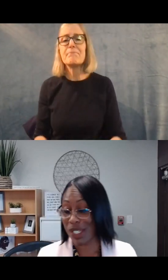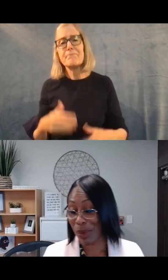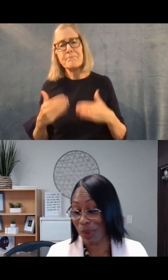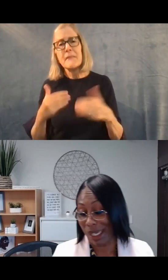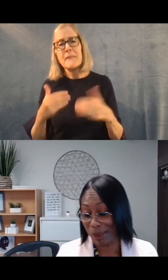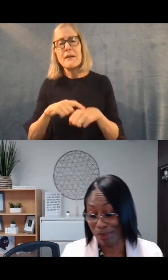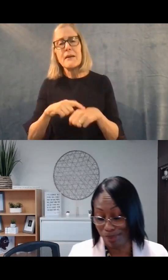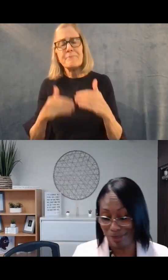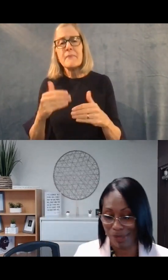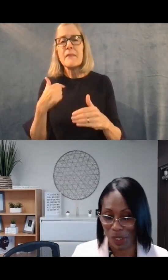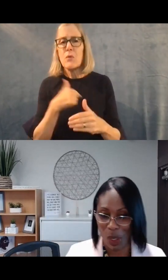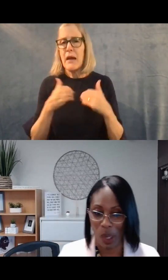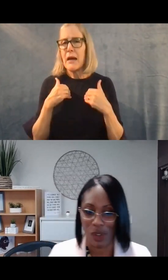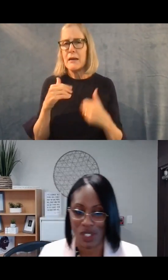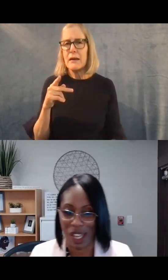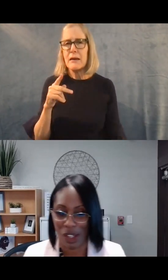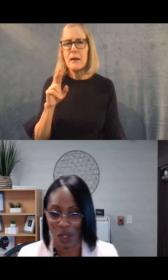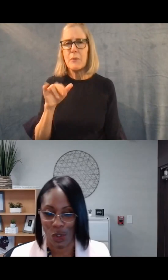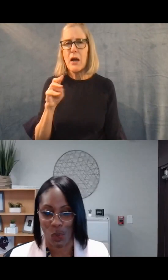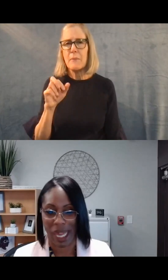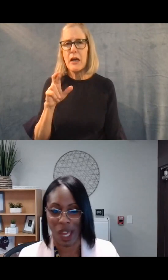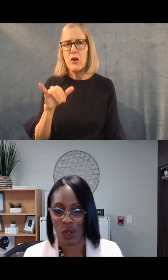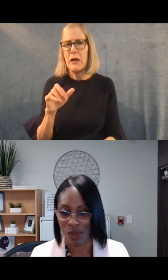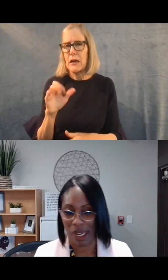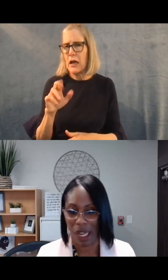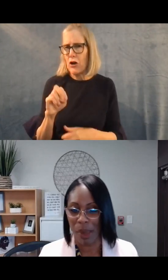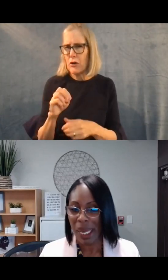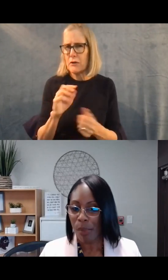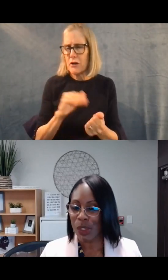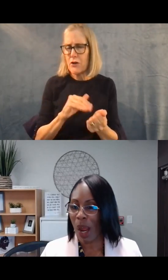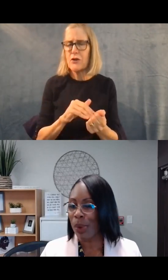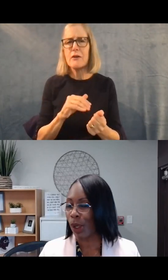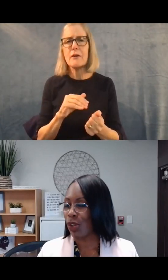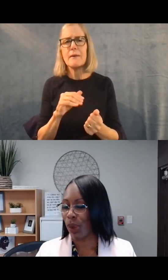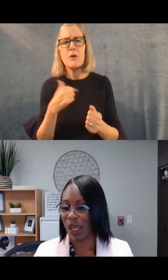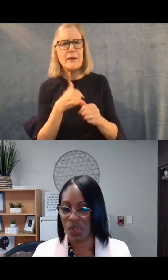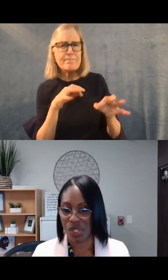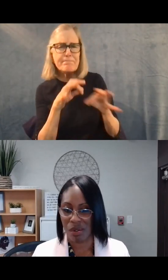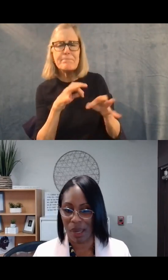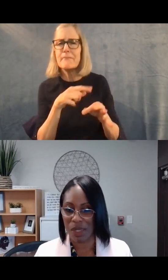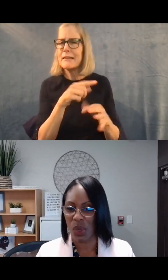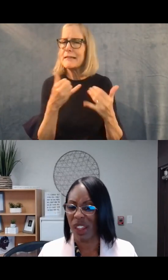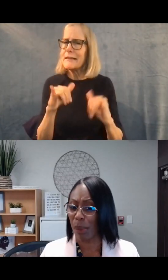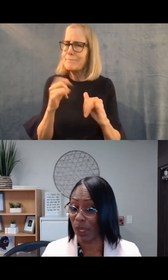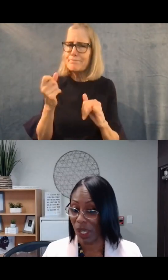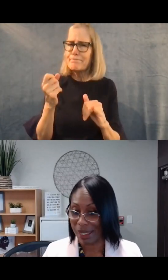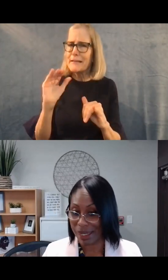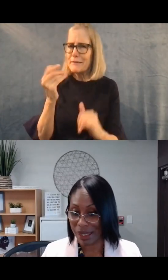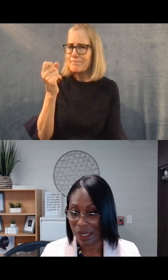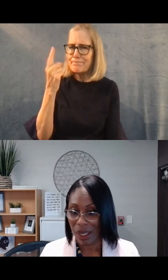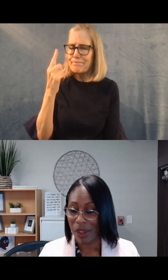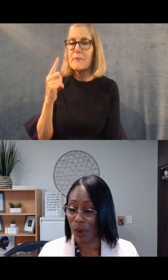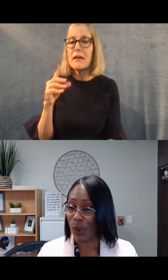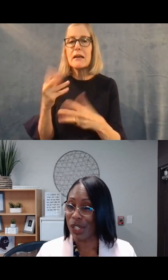who still didn't quite understand the concerns we had, or prescribed her a drug to slow down the memory